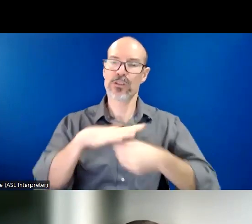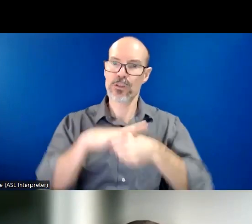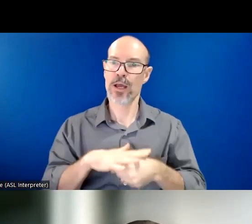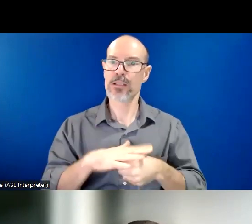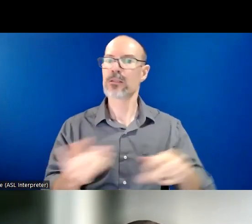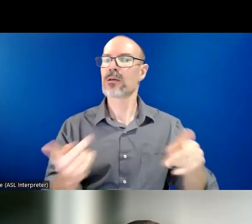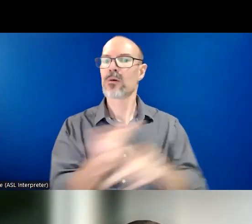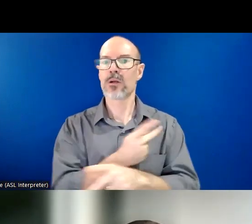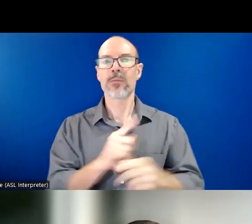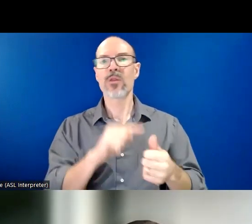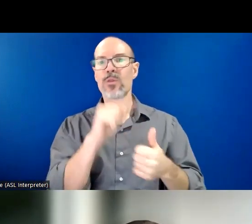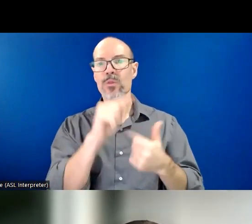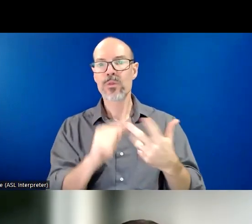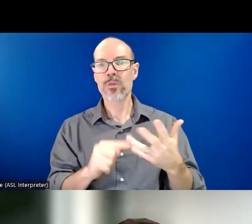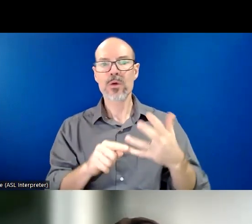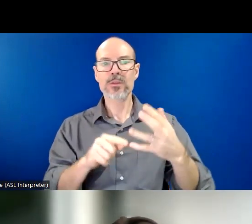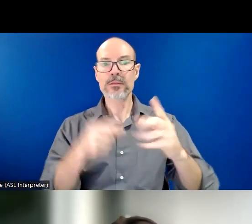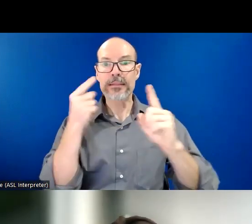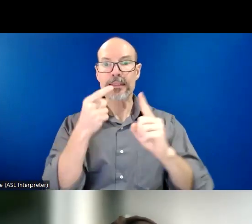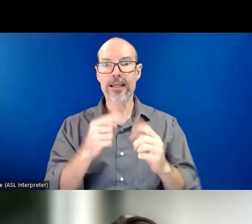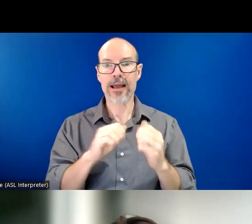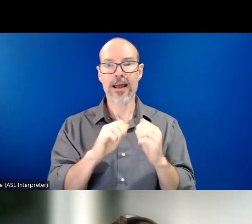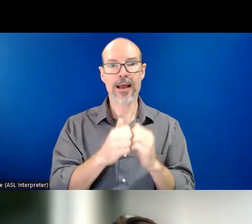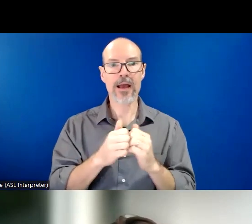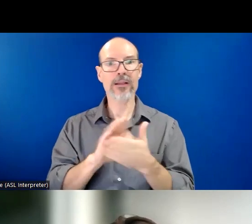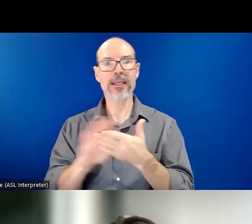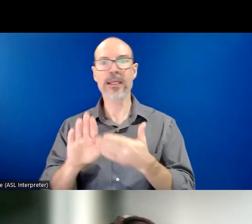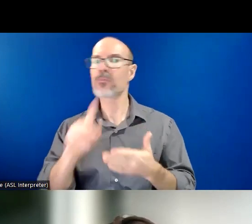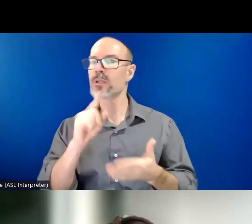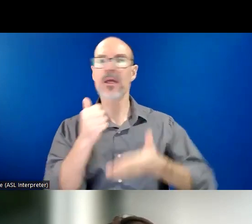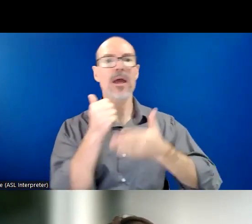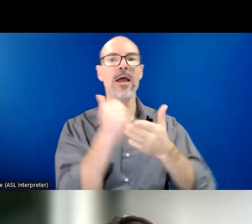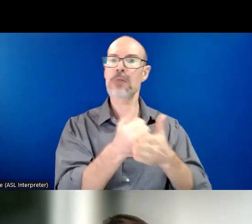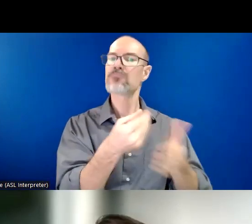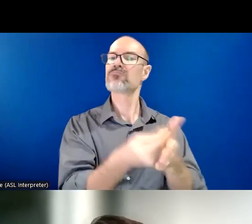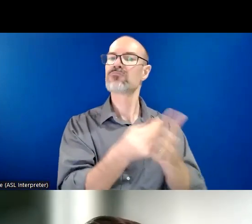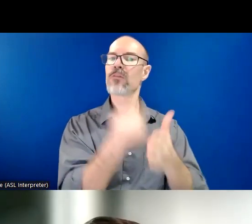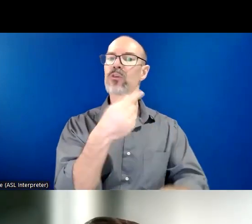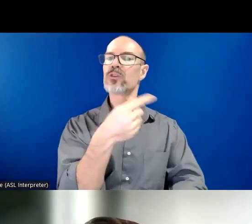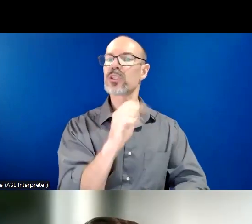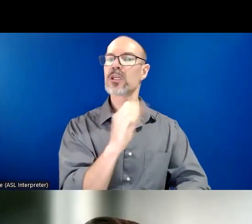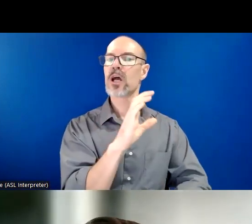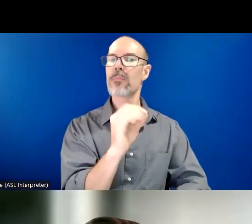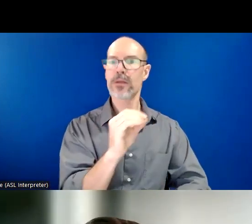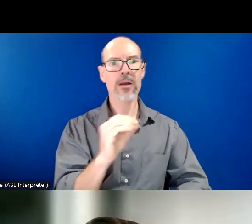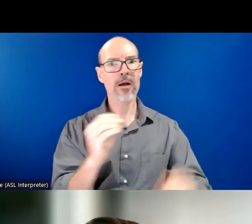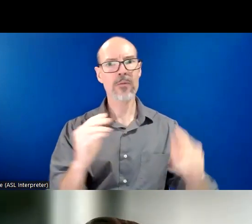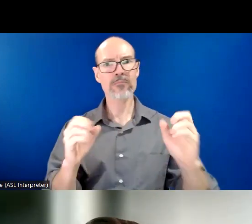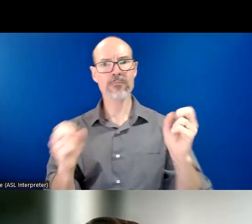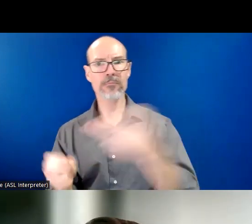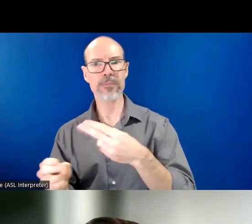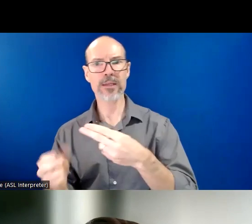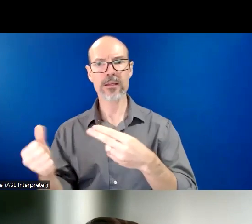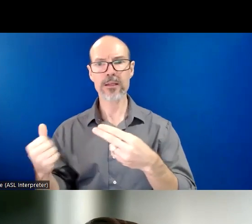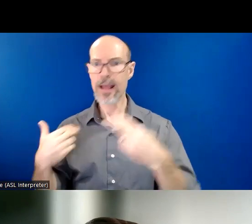These details of the cleanup have favored GE's bottom line over human health and are antithetical to the climate resilience and EJ goals